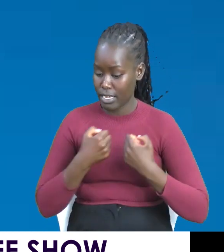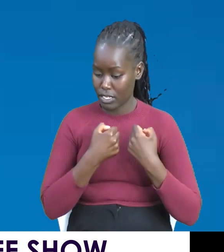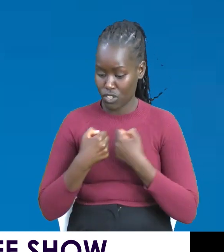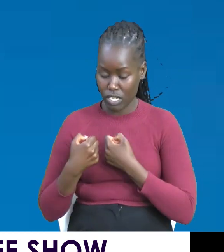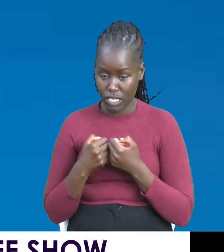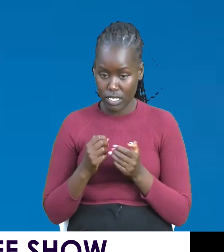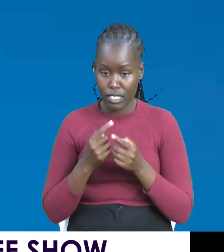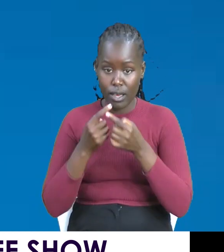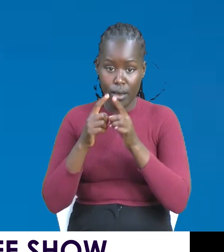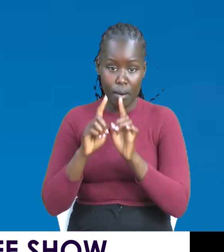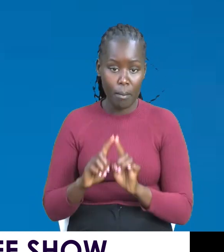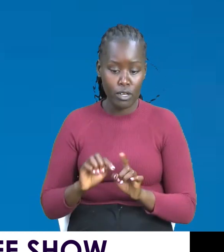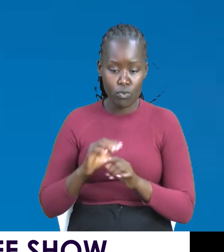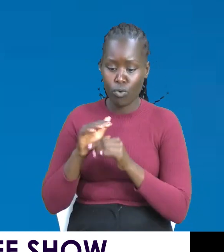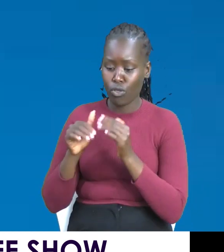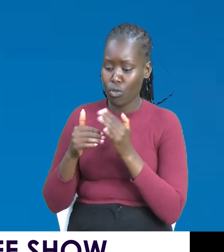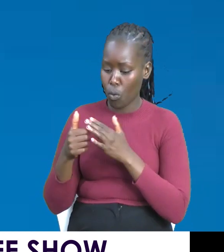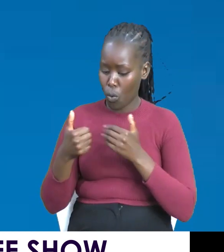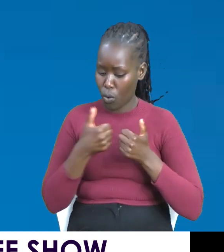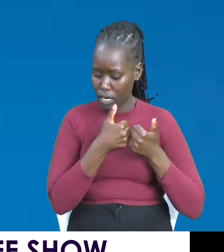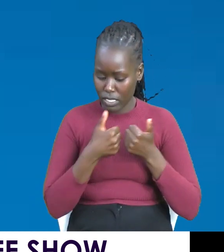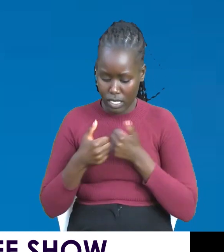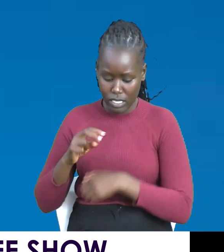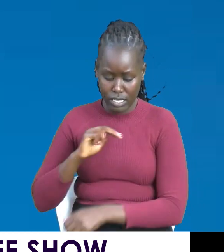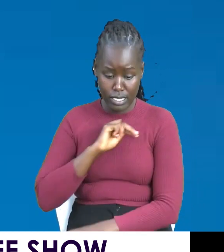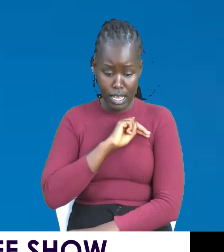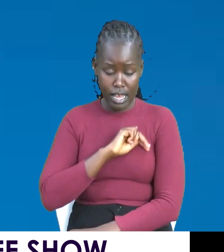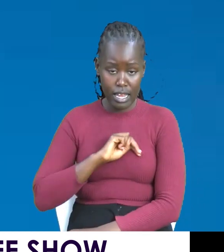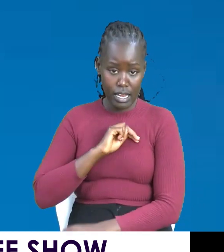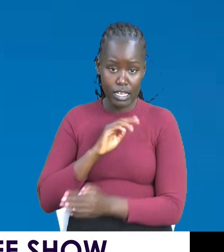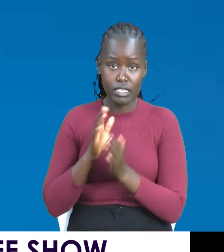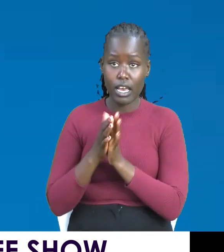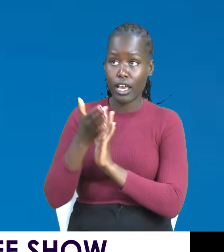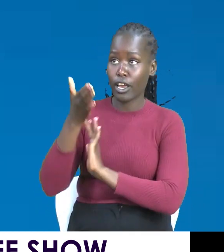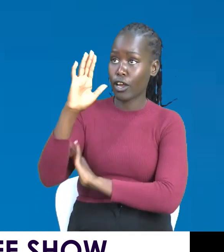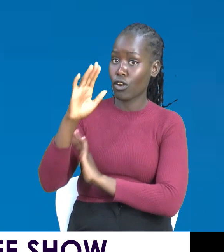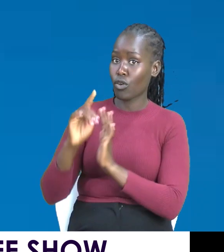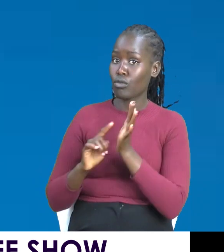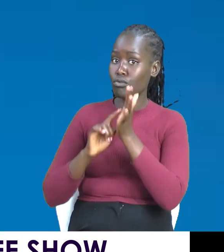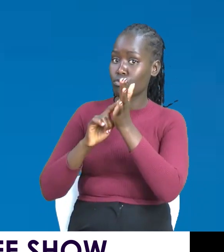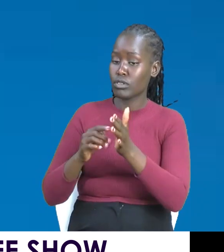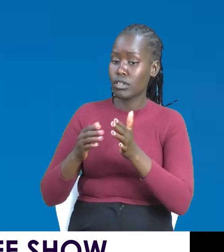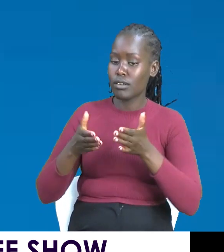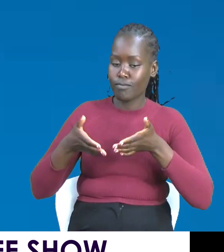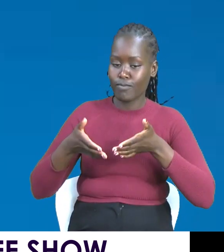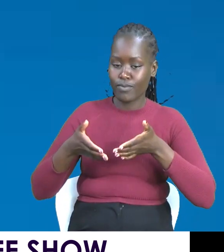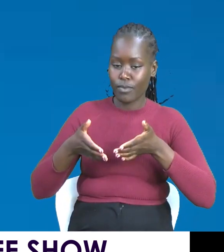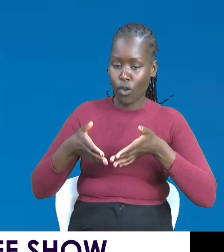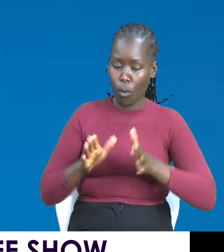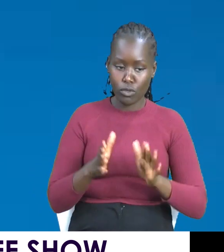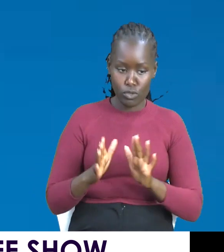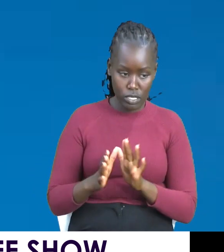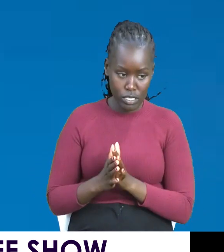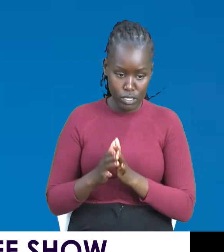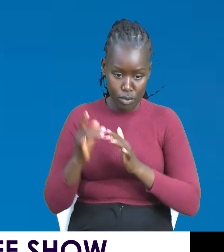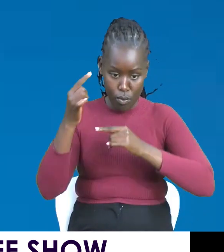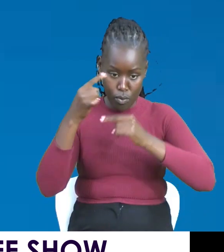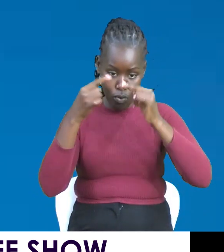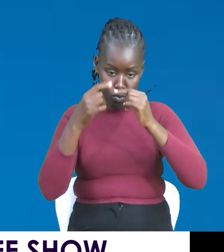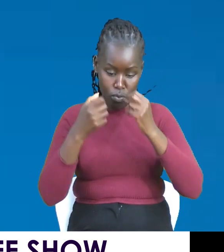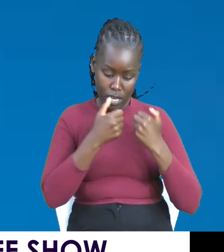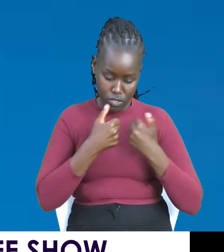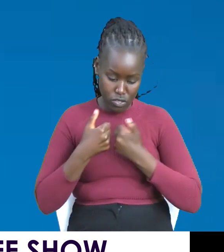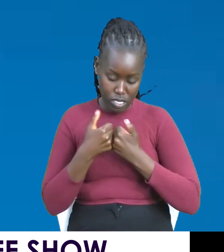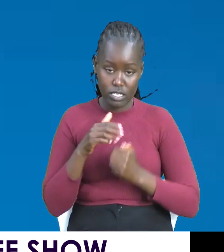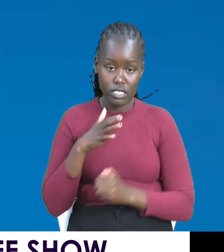But with every challenge, nature and God presents us with opportunity to overcome our